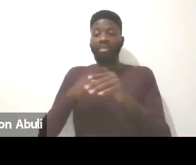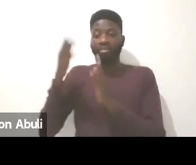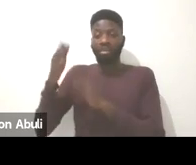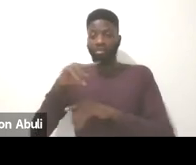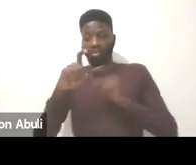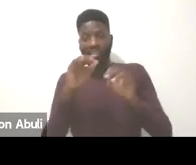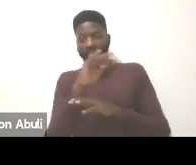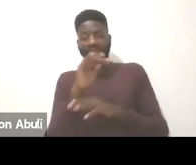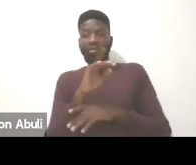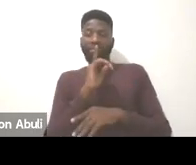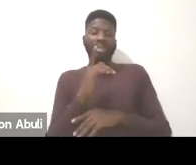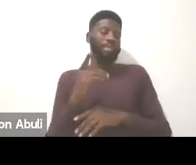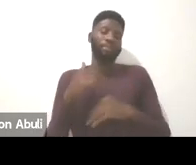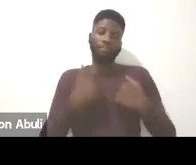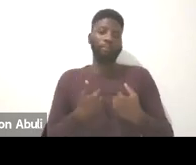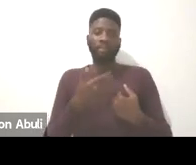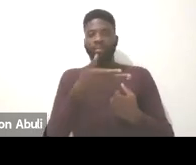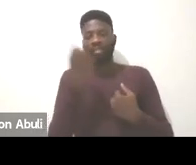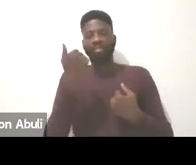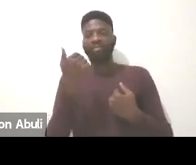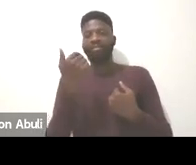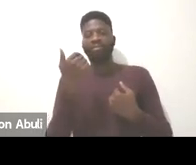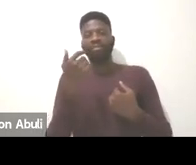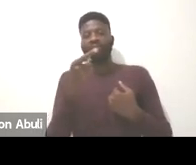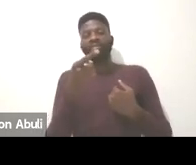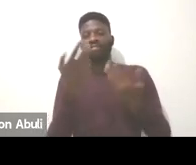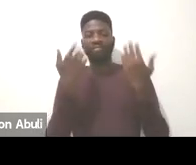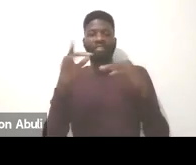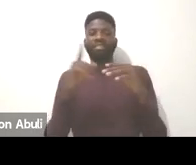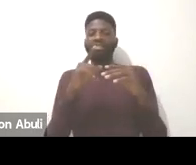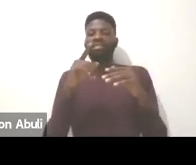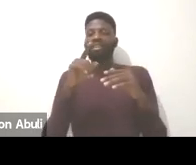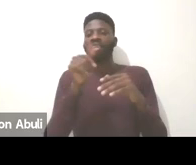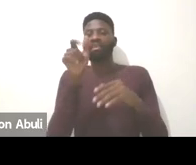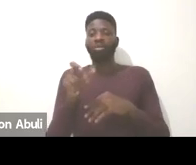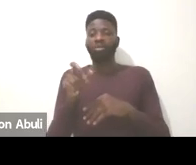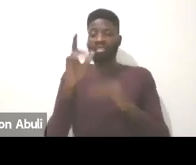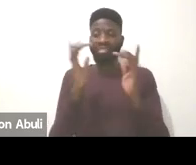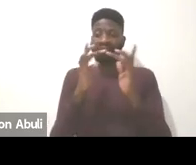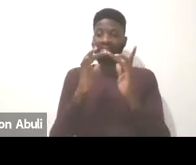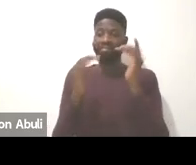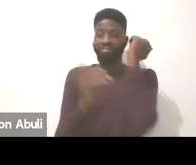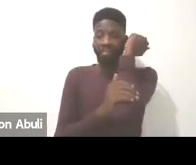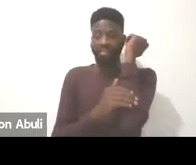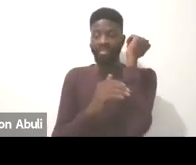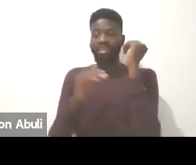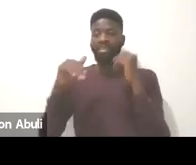let's just finish this off and go to the next person. Kwa sababu you can imagine if your internet iko mbaya kila time anakwambia,